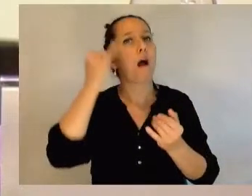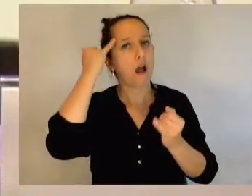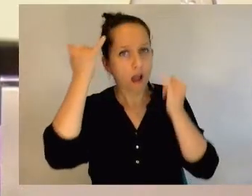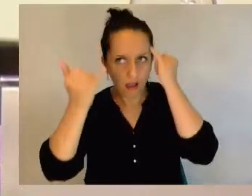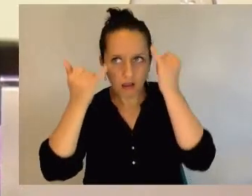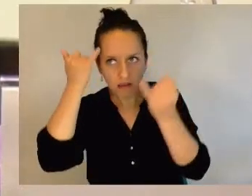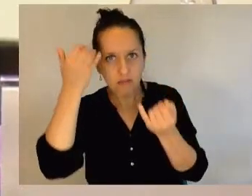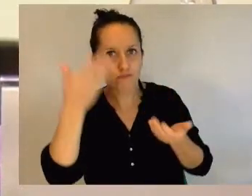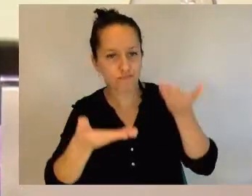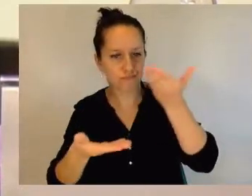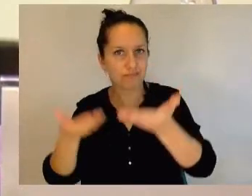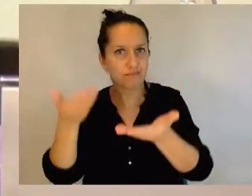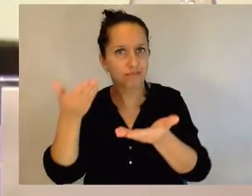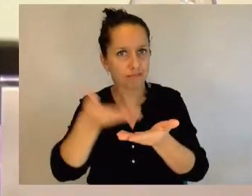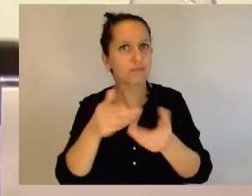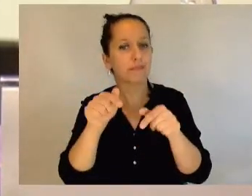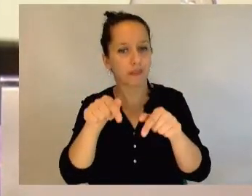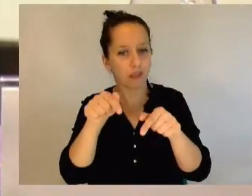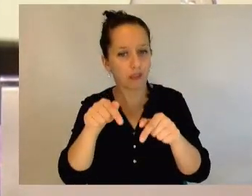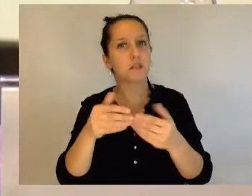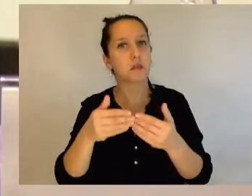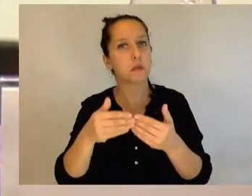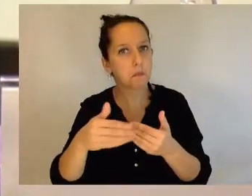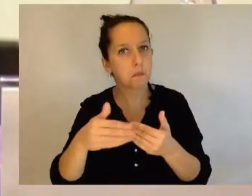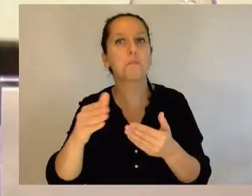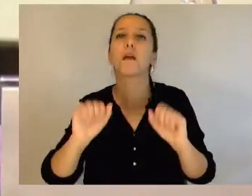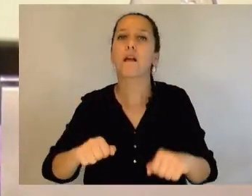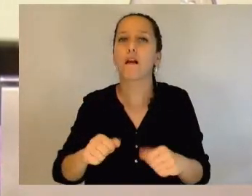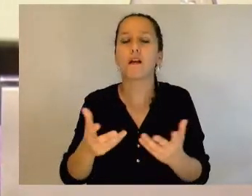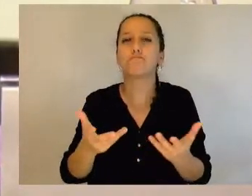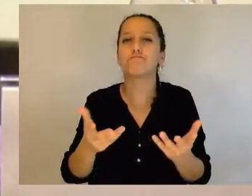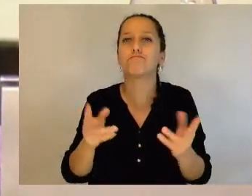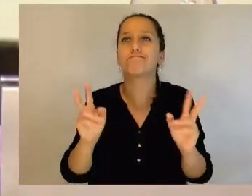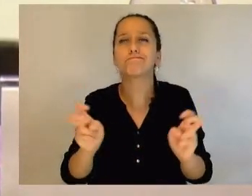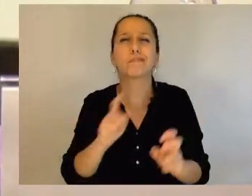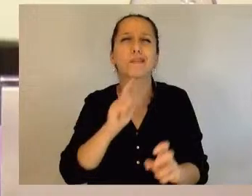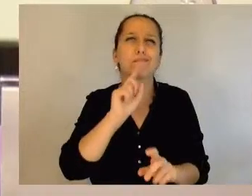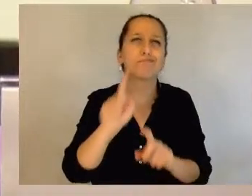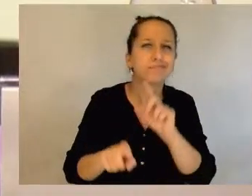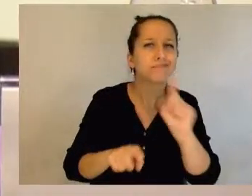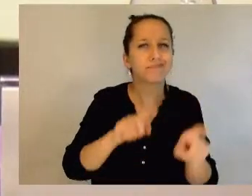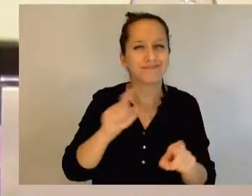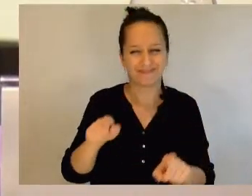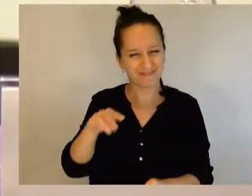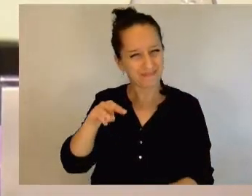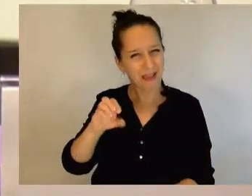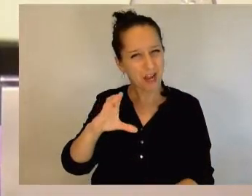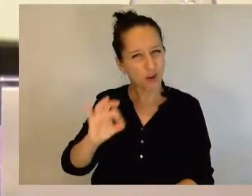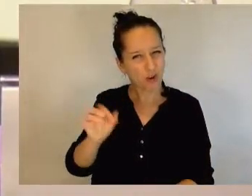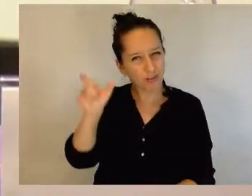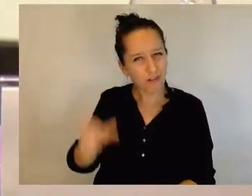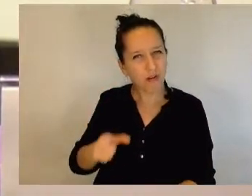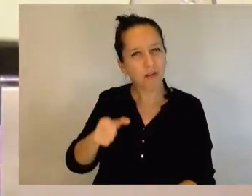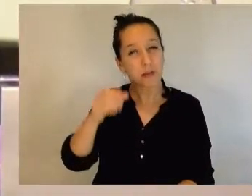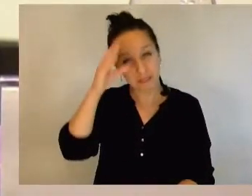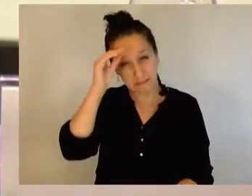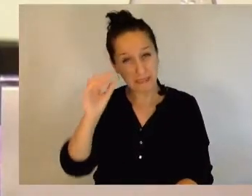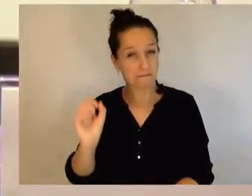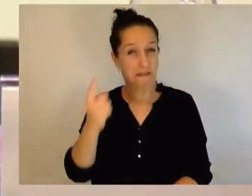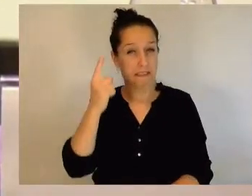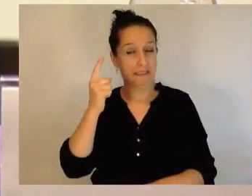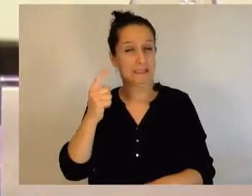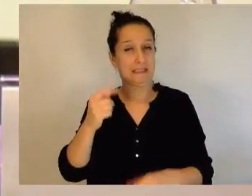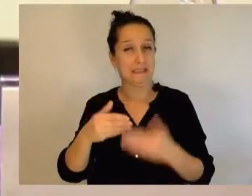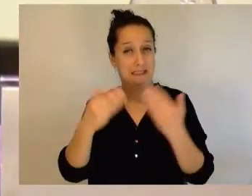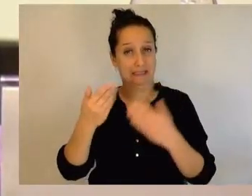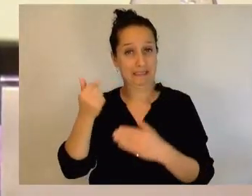we interpret as the first step to start to build the answers to the questions that were posed by Marco Ginás on the first day